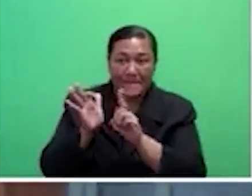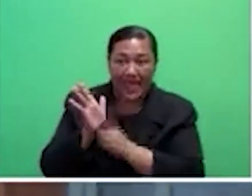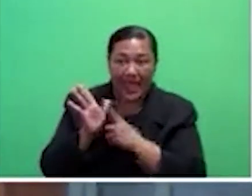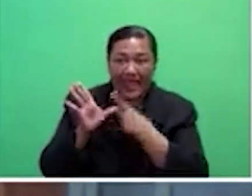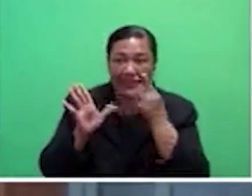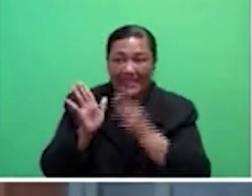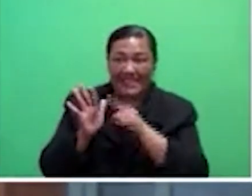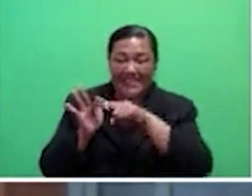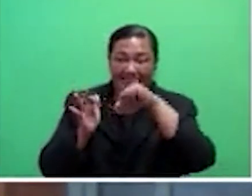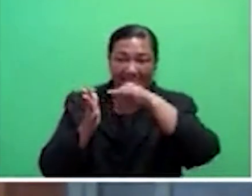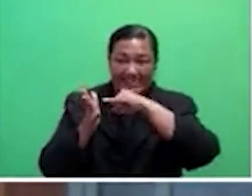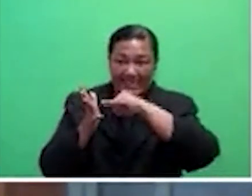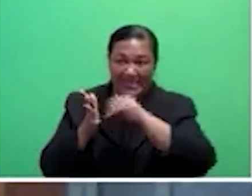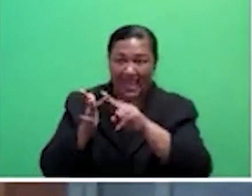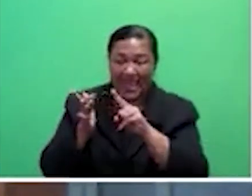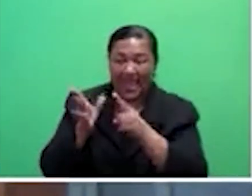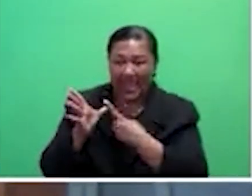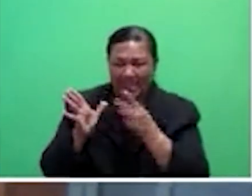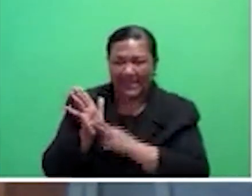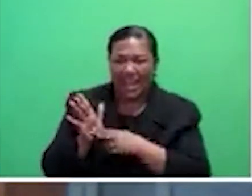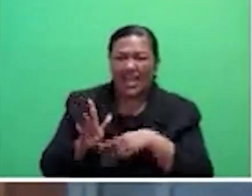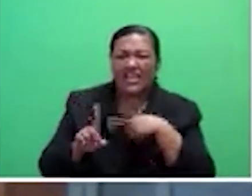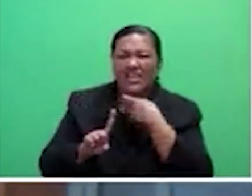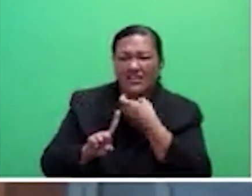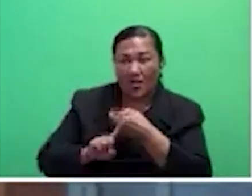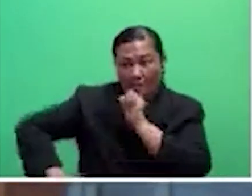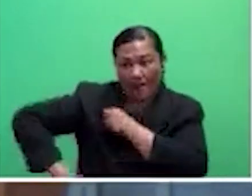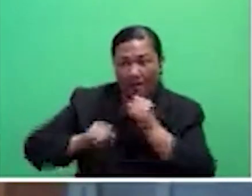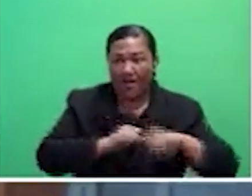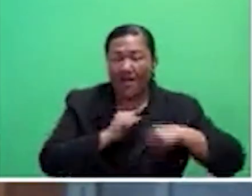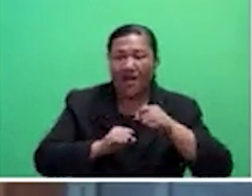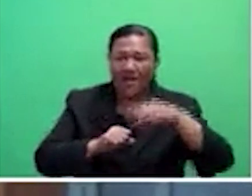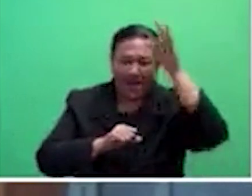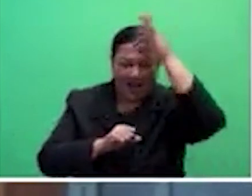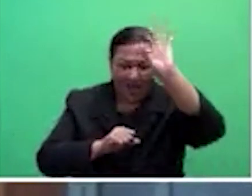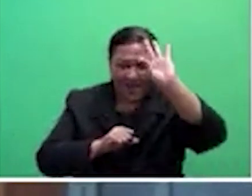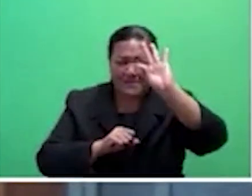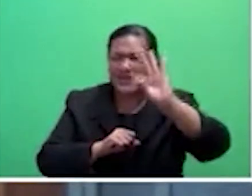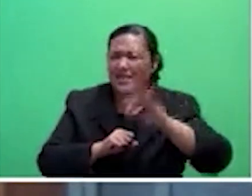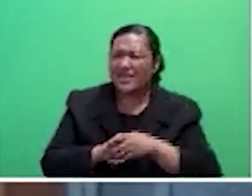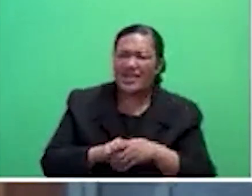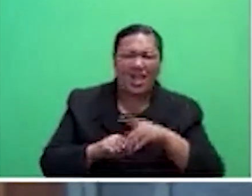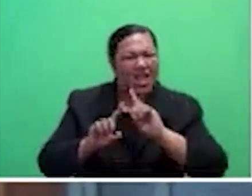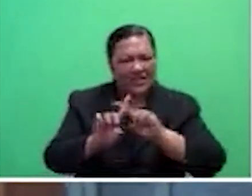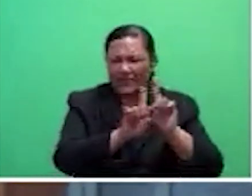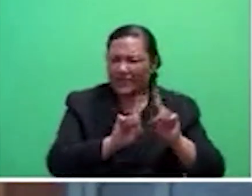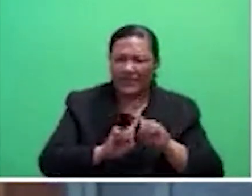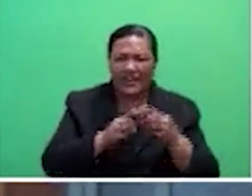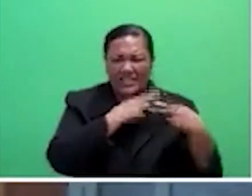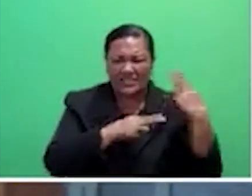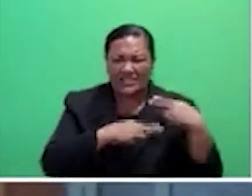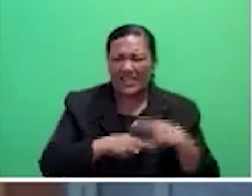Chinese, part Europeans all have had a history that's not talked about. We don't learn about it in schools. Instead, we rely